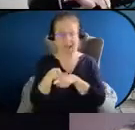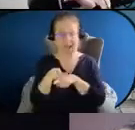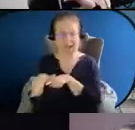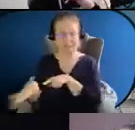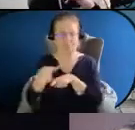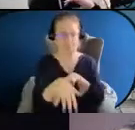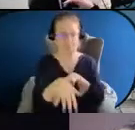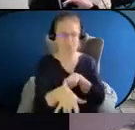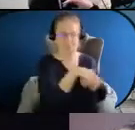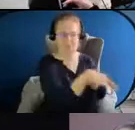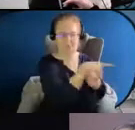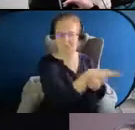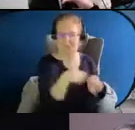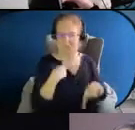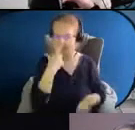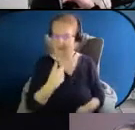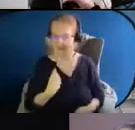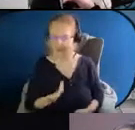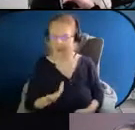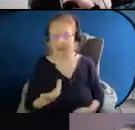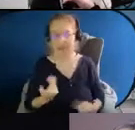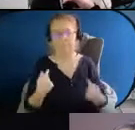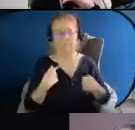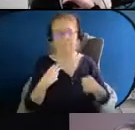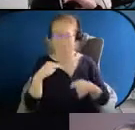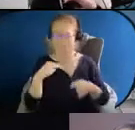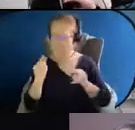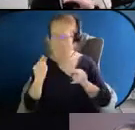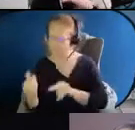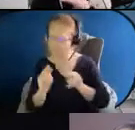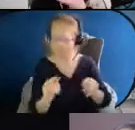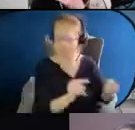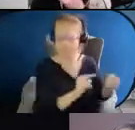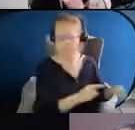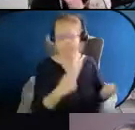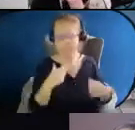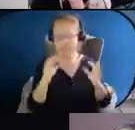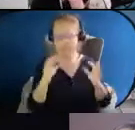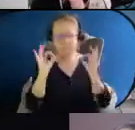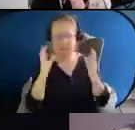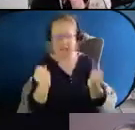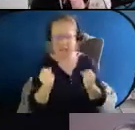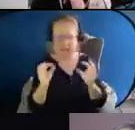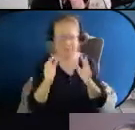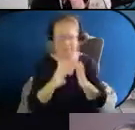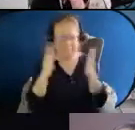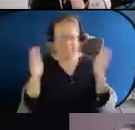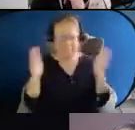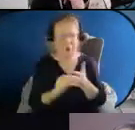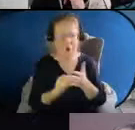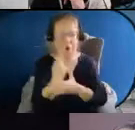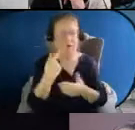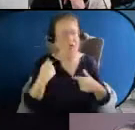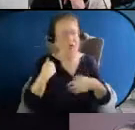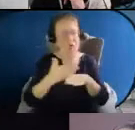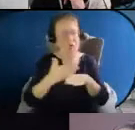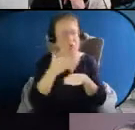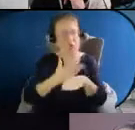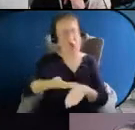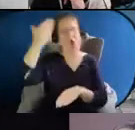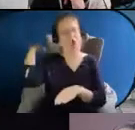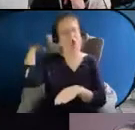and technologies. And I recognize there is a tremendous opportunity for us because, again, early on in my career, I began to realize